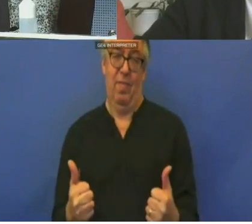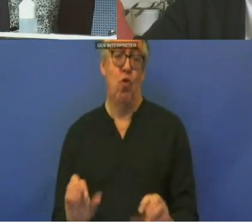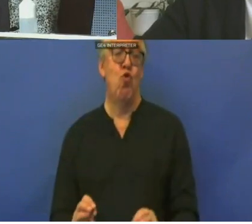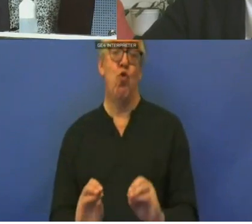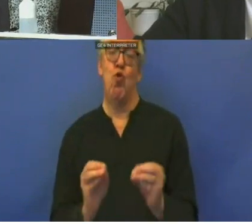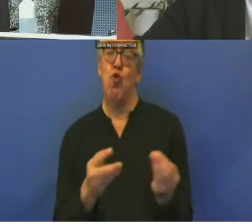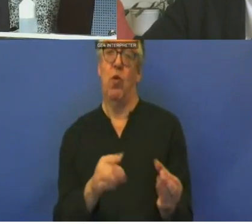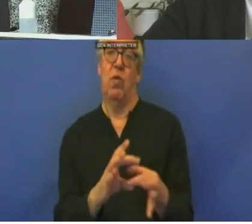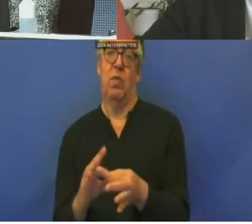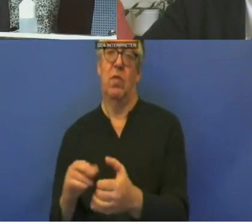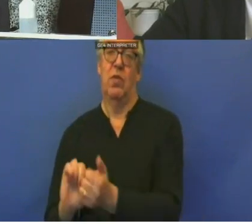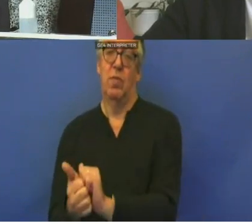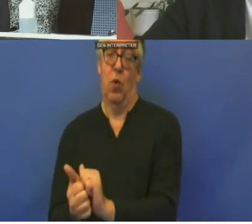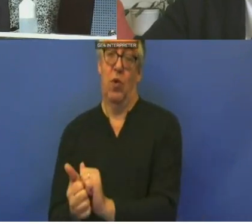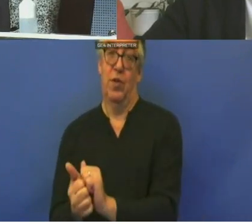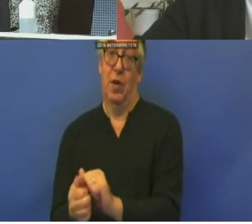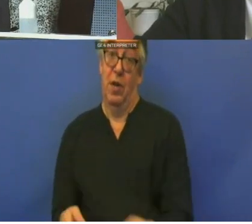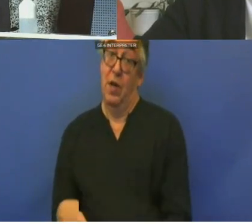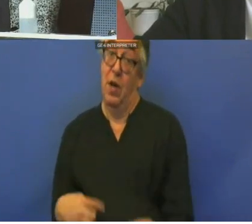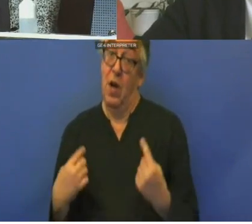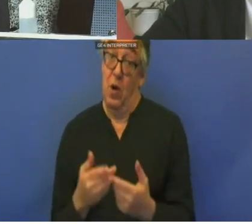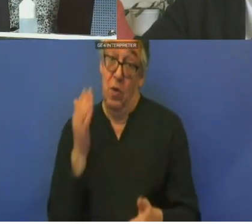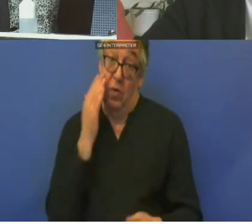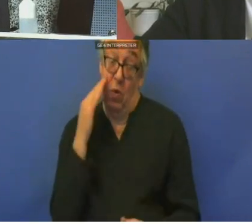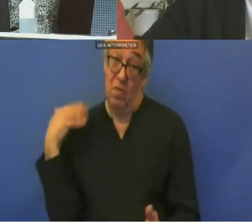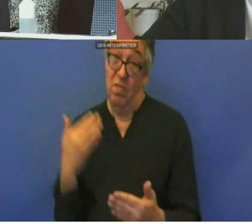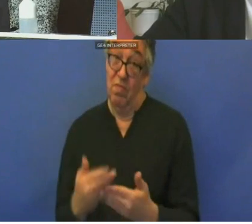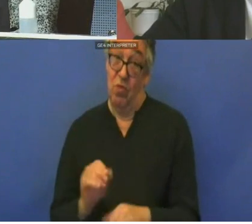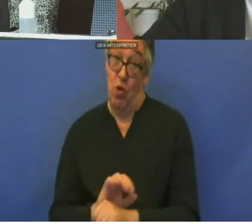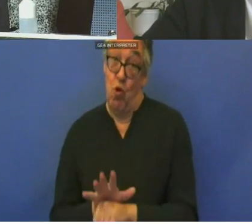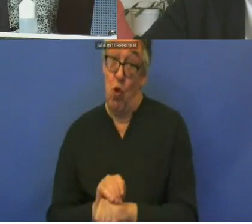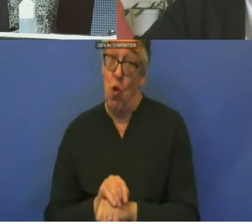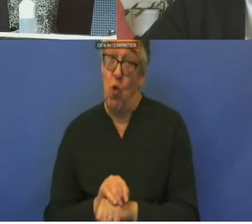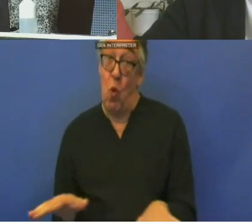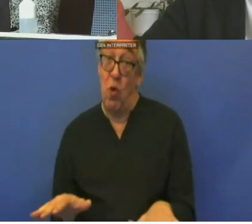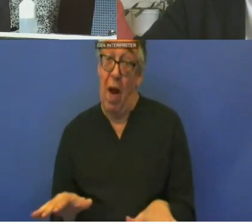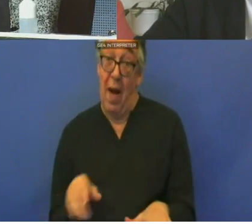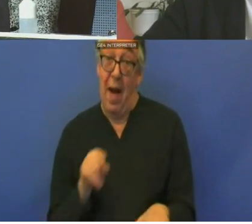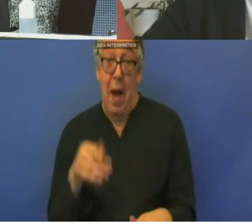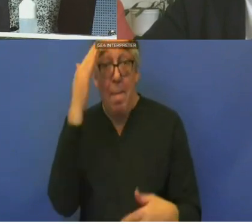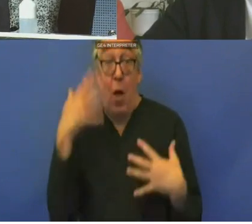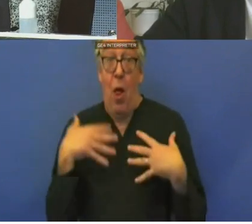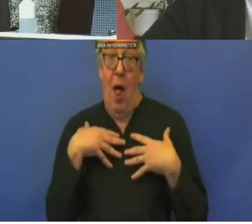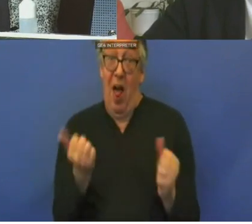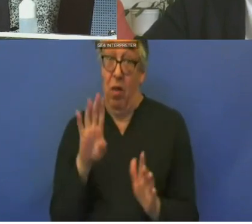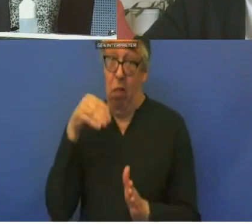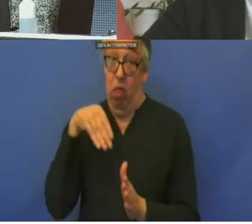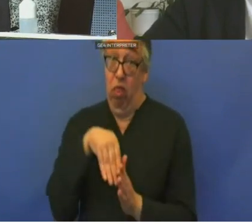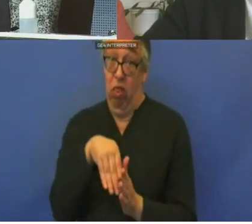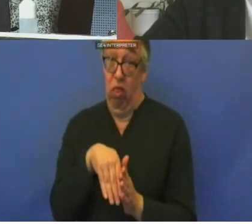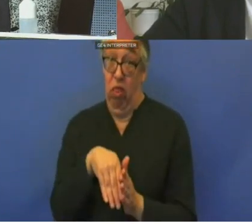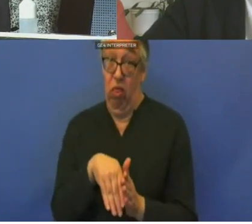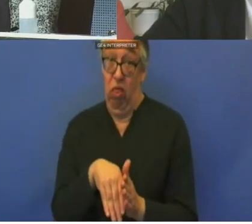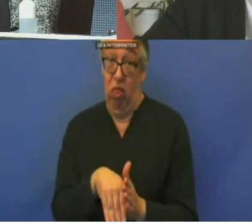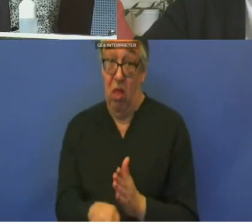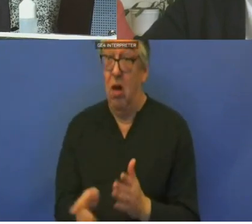really suffering in this crisis because everything they need was taken away from them. And perhaps you can tell a little bit what you